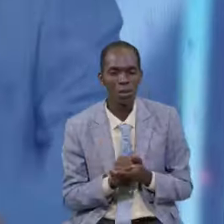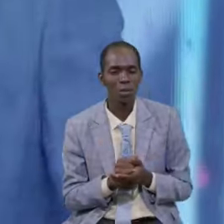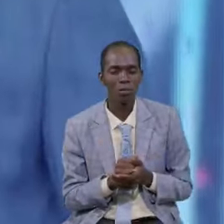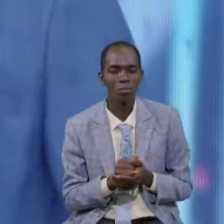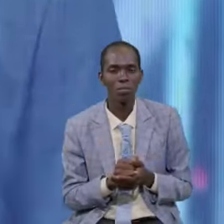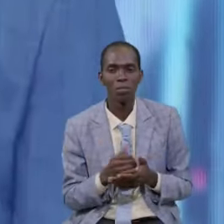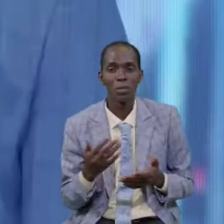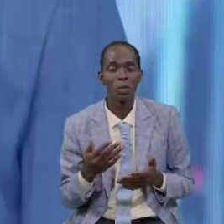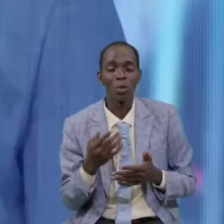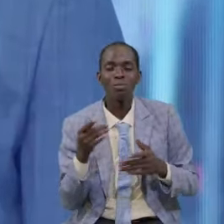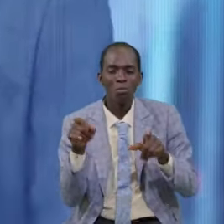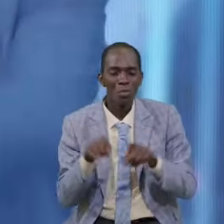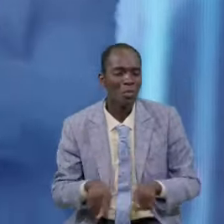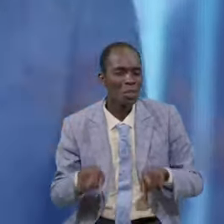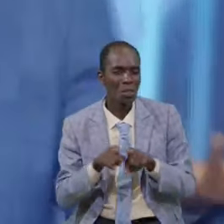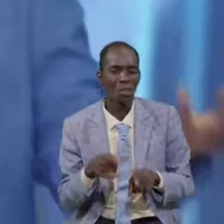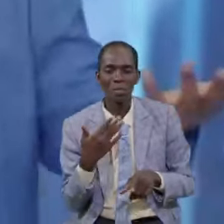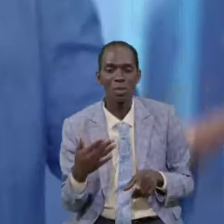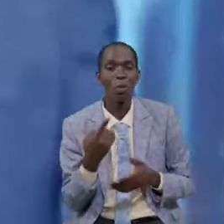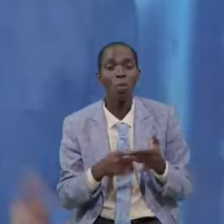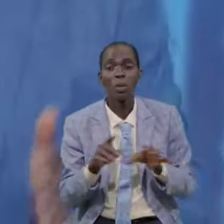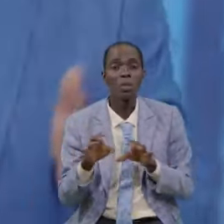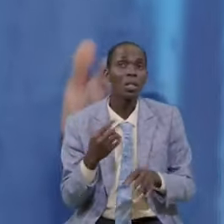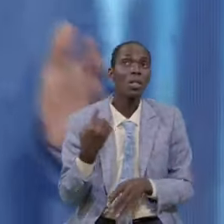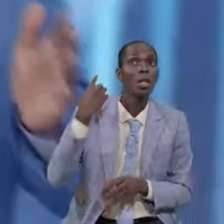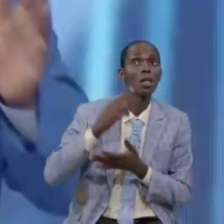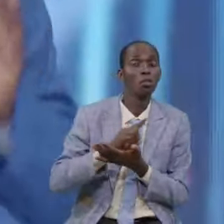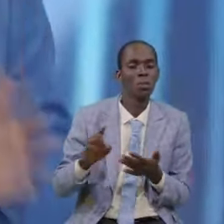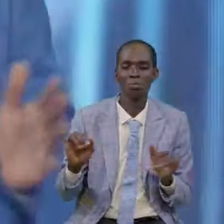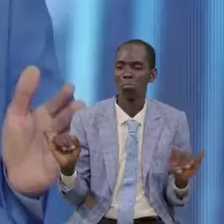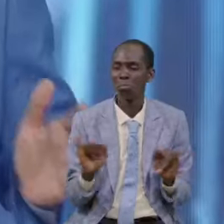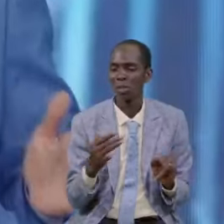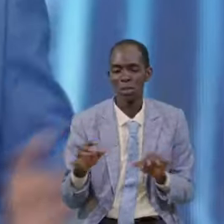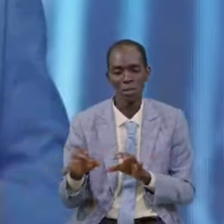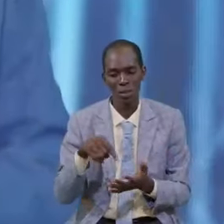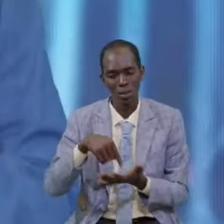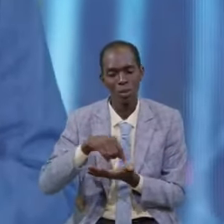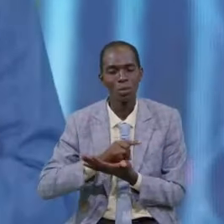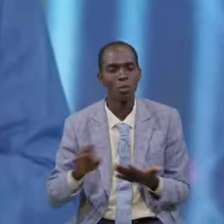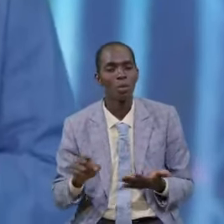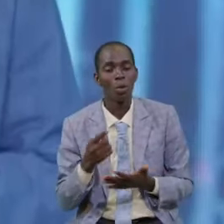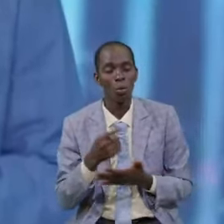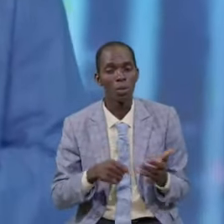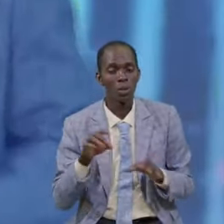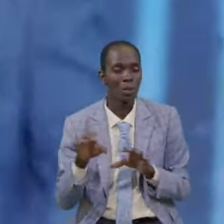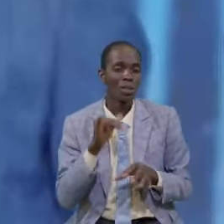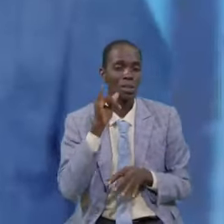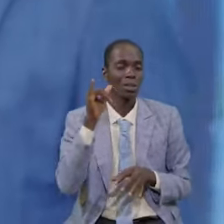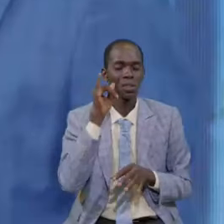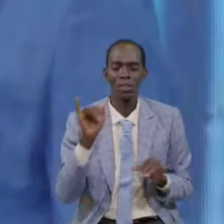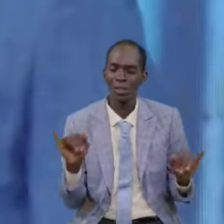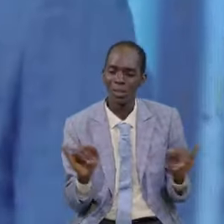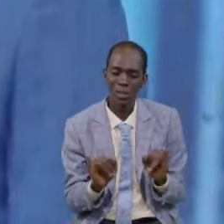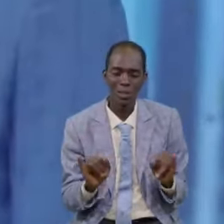same they're doing this week. What they did yesterday, exactly the same they're doing today. As